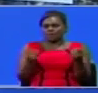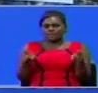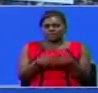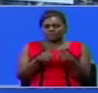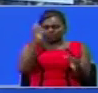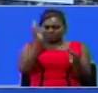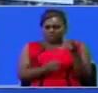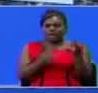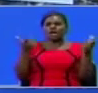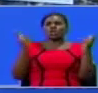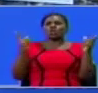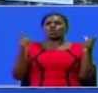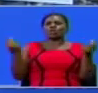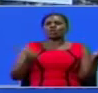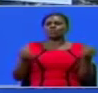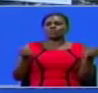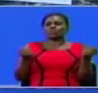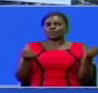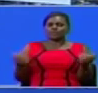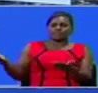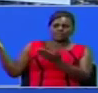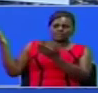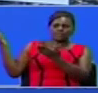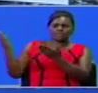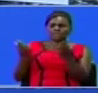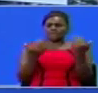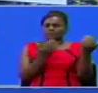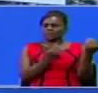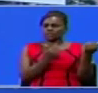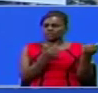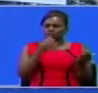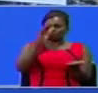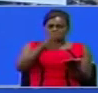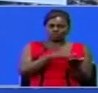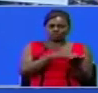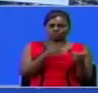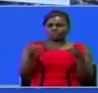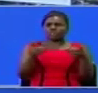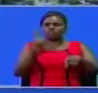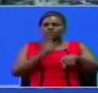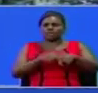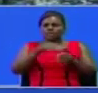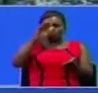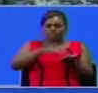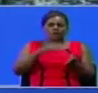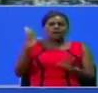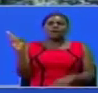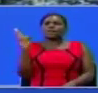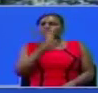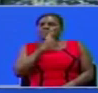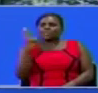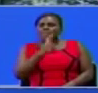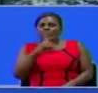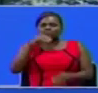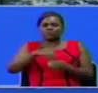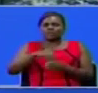speed that the truck is driving at. And so this is expected to cut down on transit time, but also minimize risk,